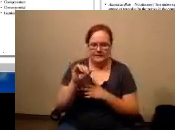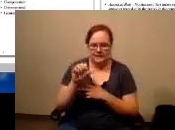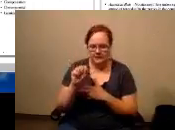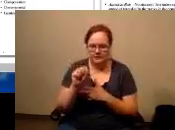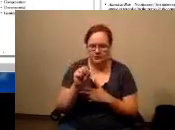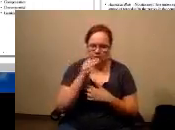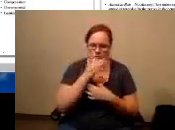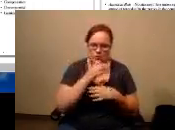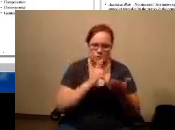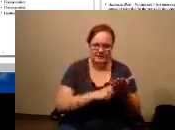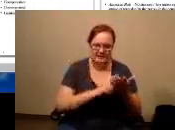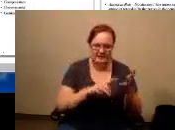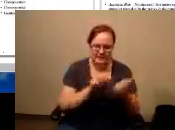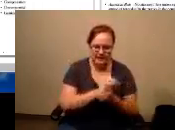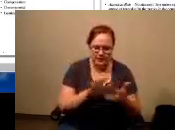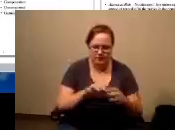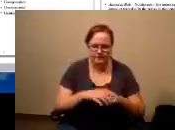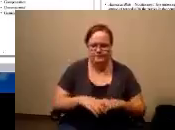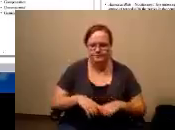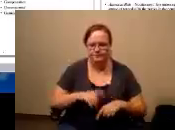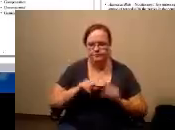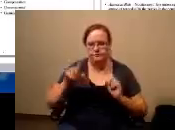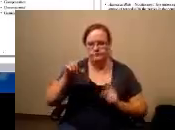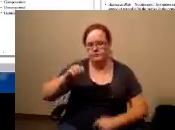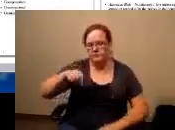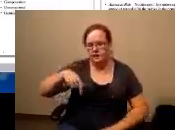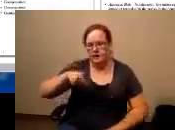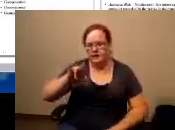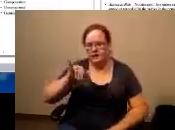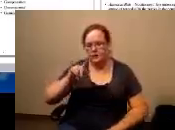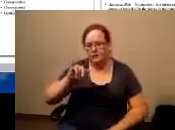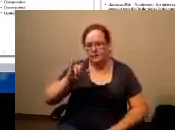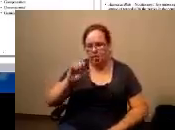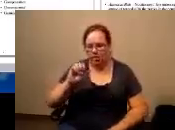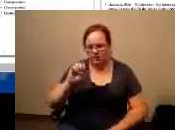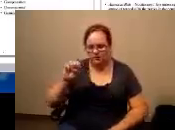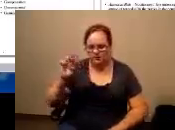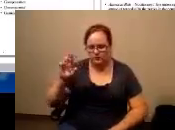moment. Equitable remedies mean essentially